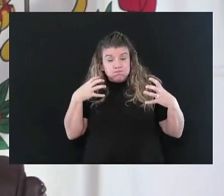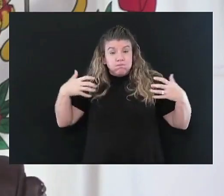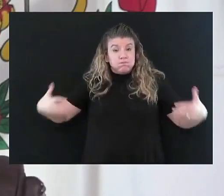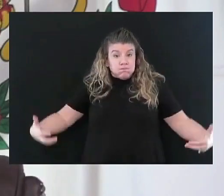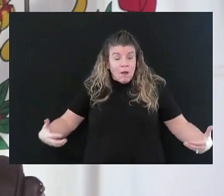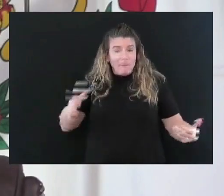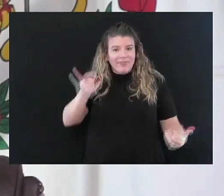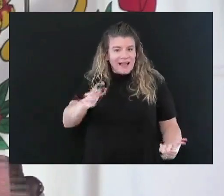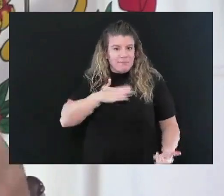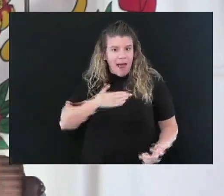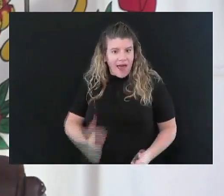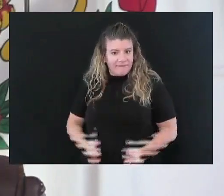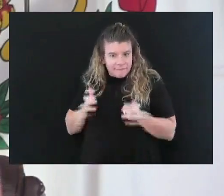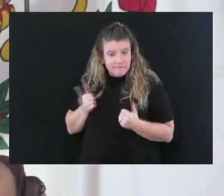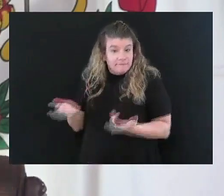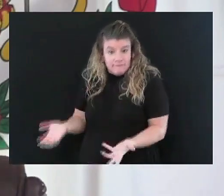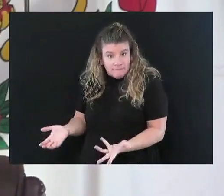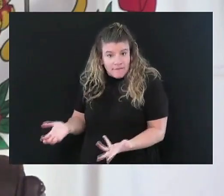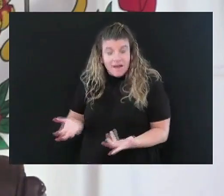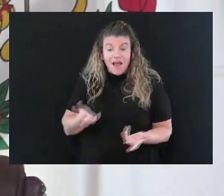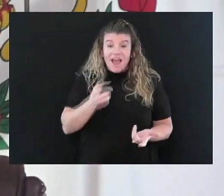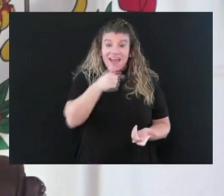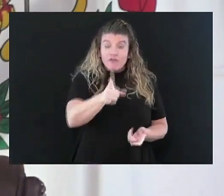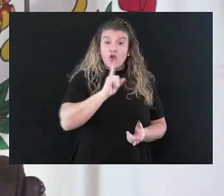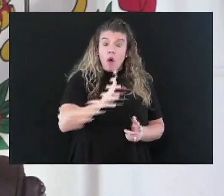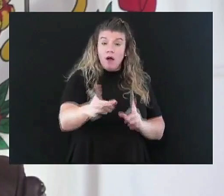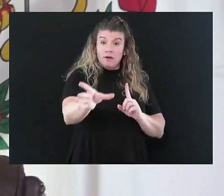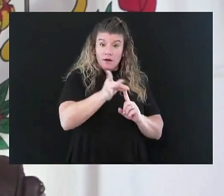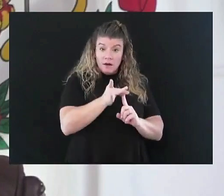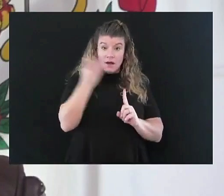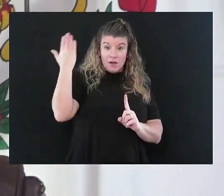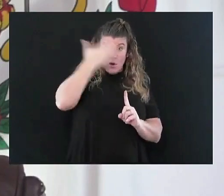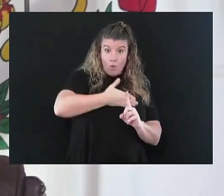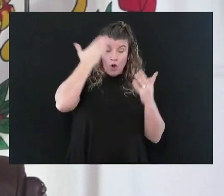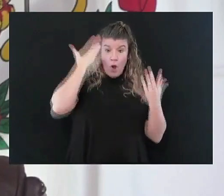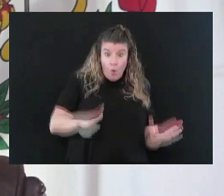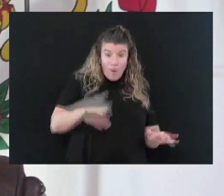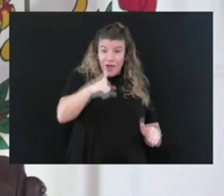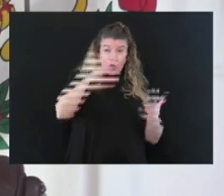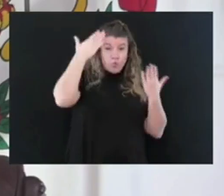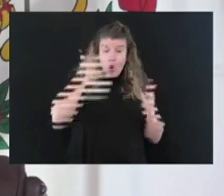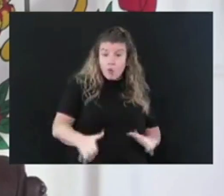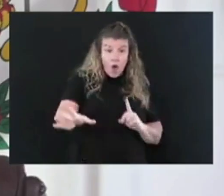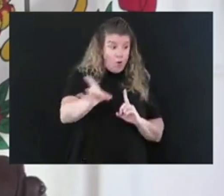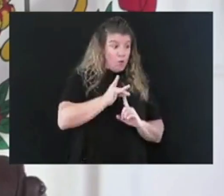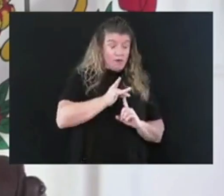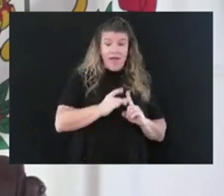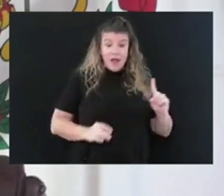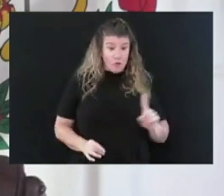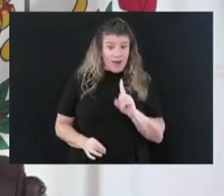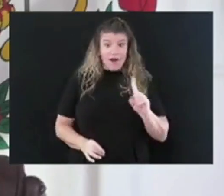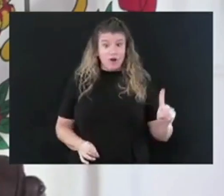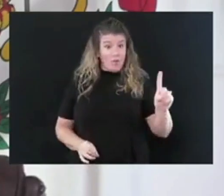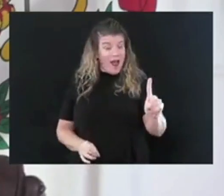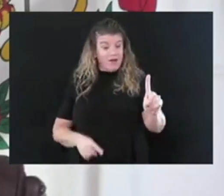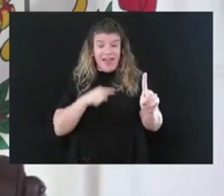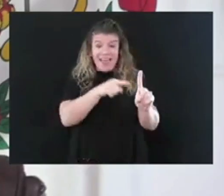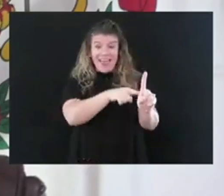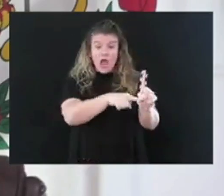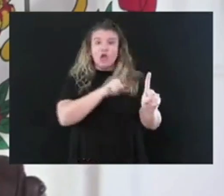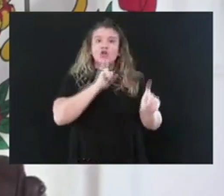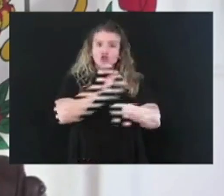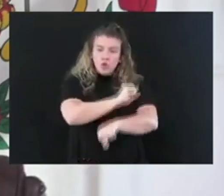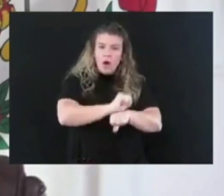fact. If you are asymptomatic and you don't know that you have this, you're